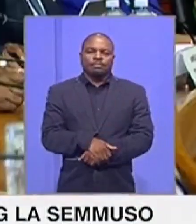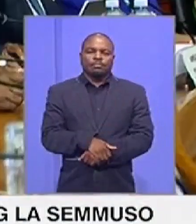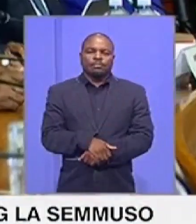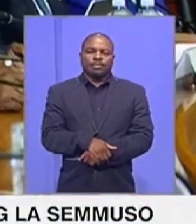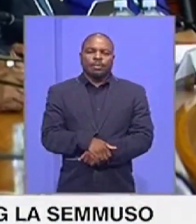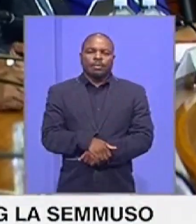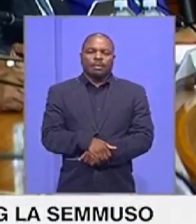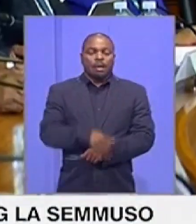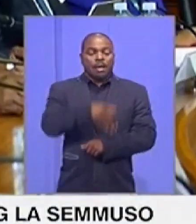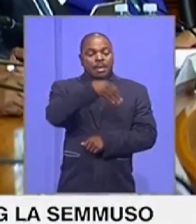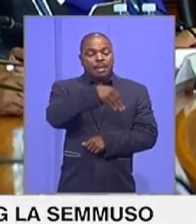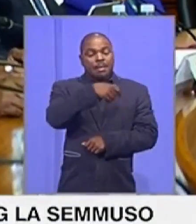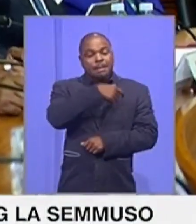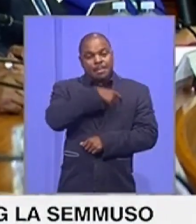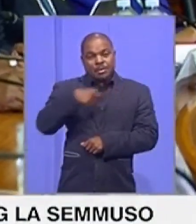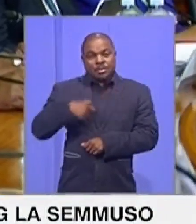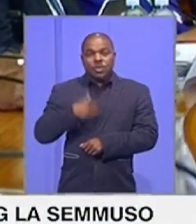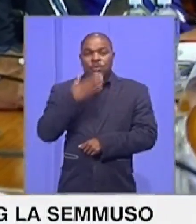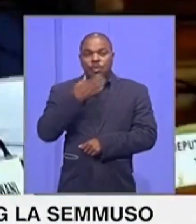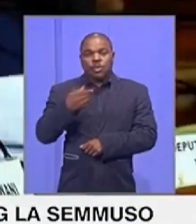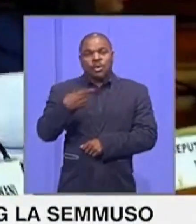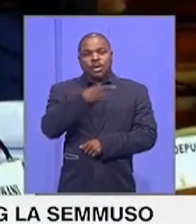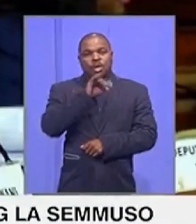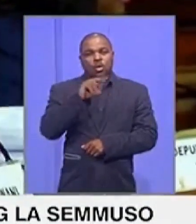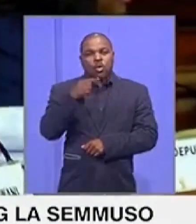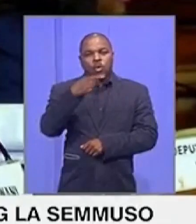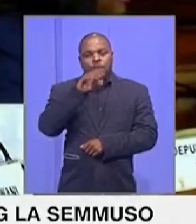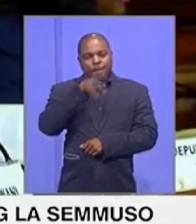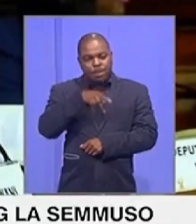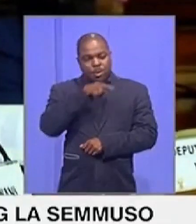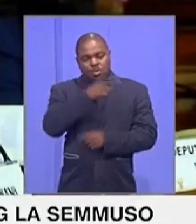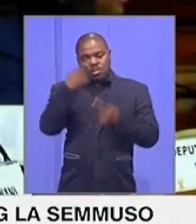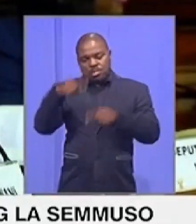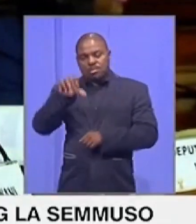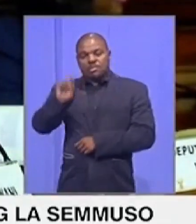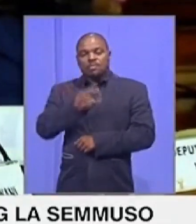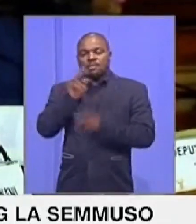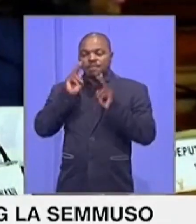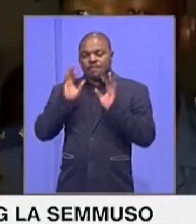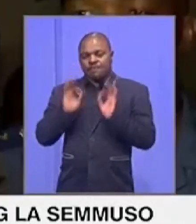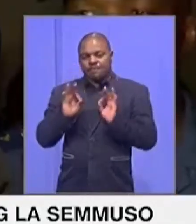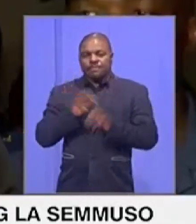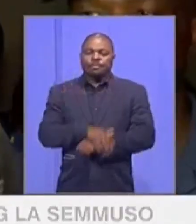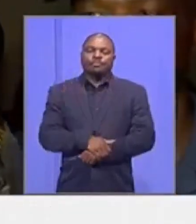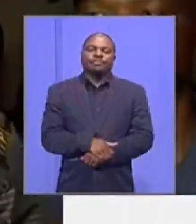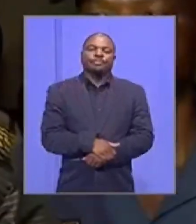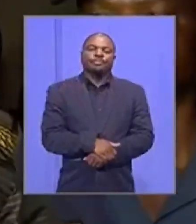Mo president wa Namibia he Gingwapo o naheng ena leeto la semmuso.